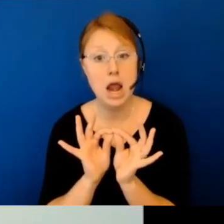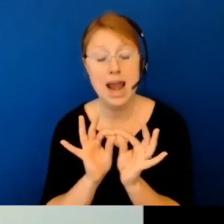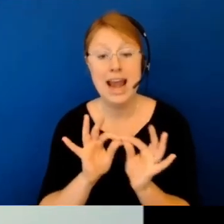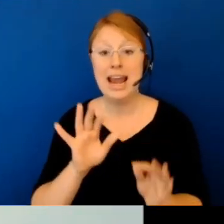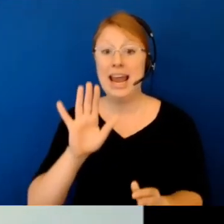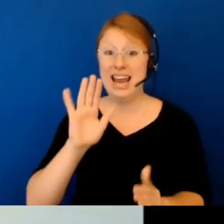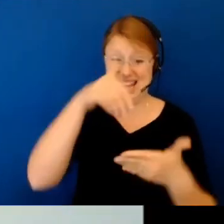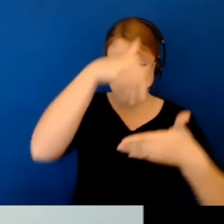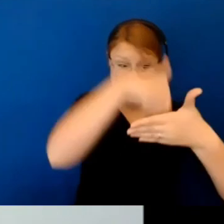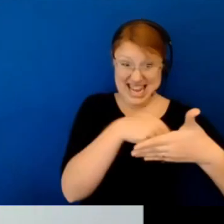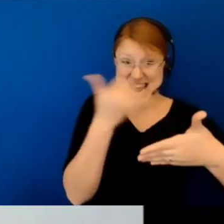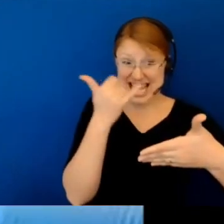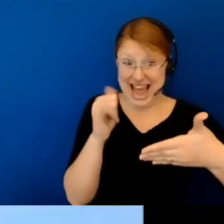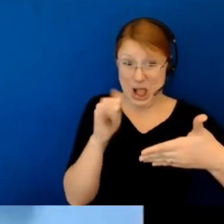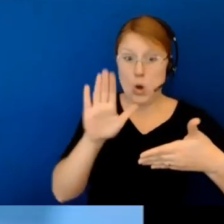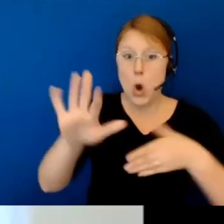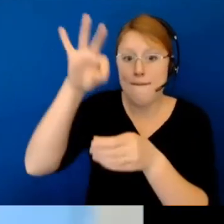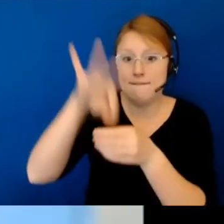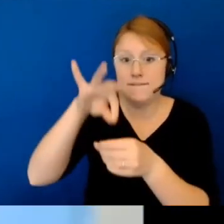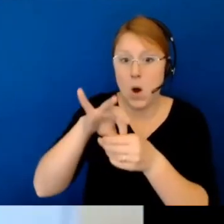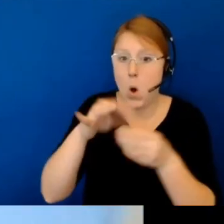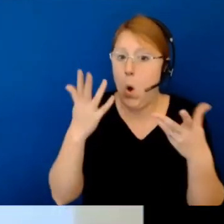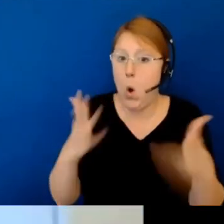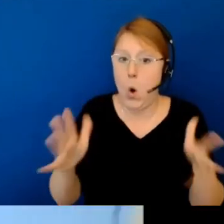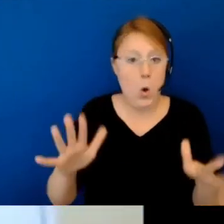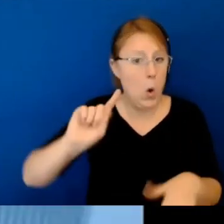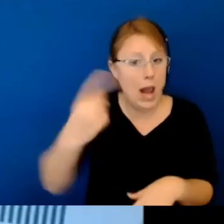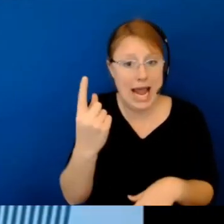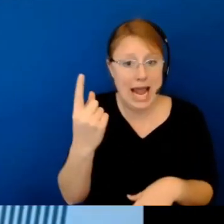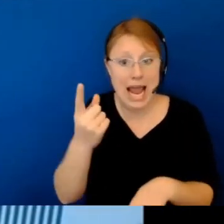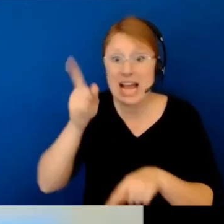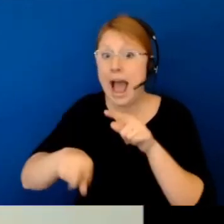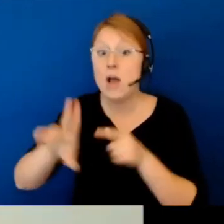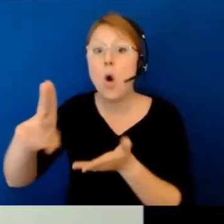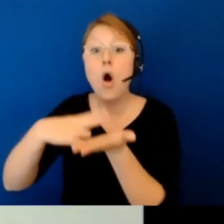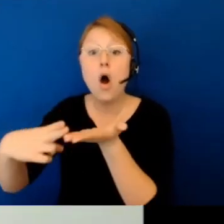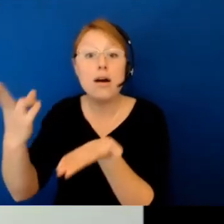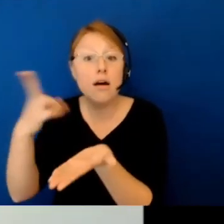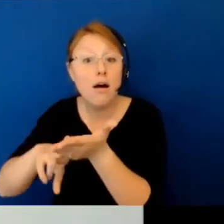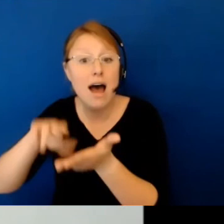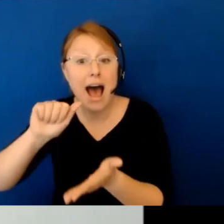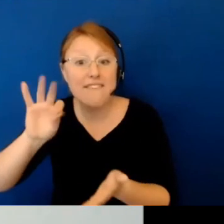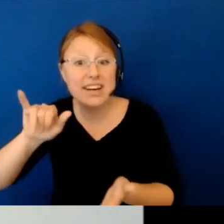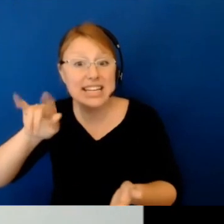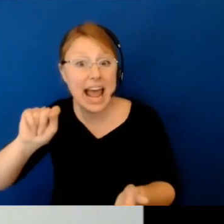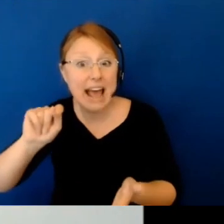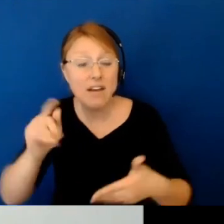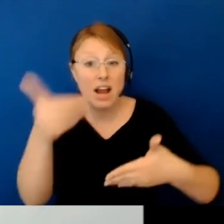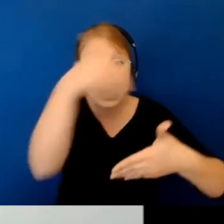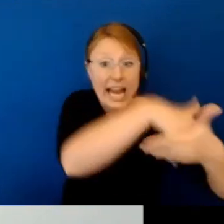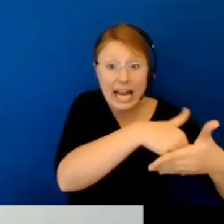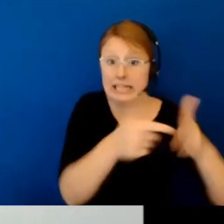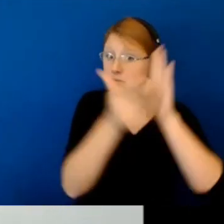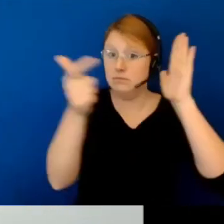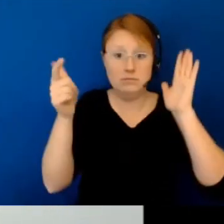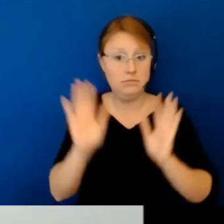inside the inner envelope. It has to be inside the bigger white envelope. I know this is a lot to take in, so